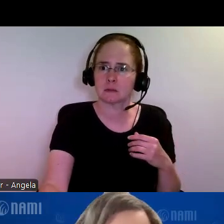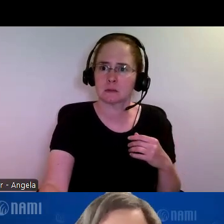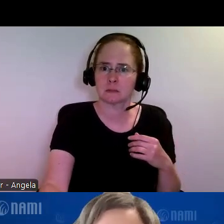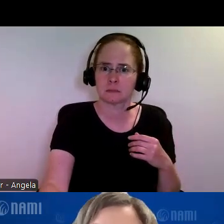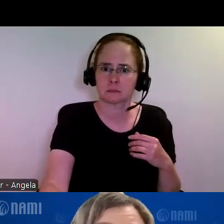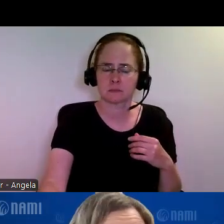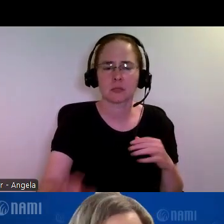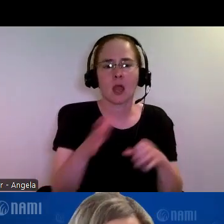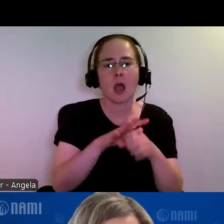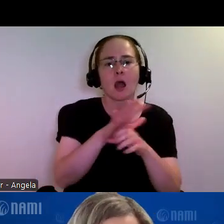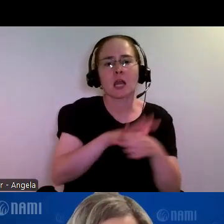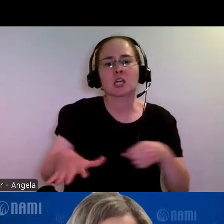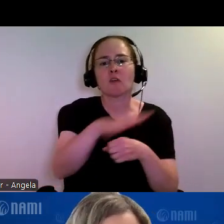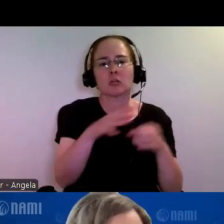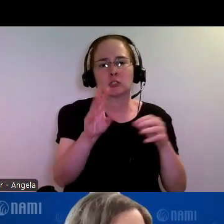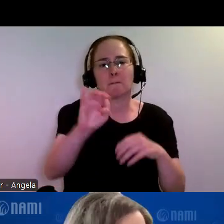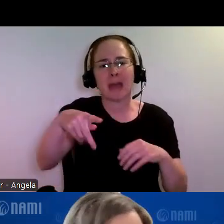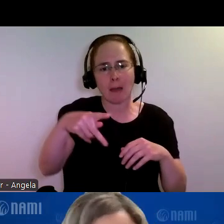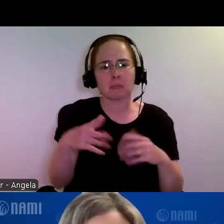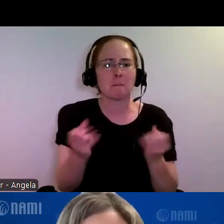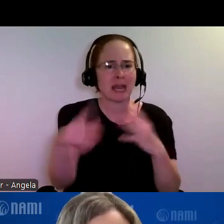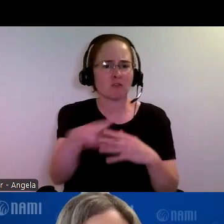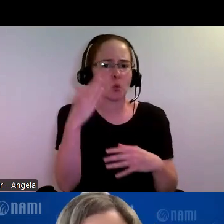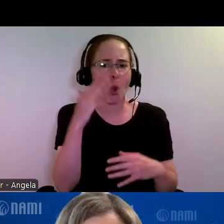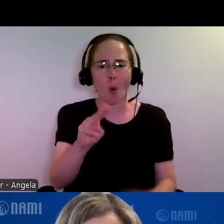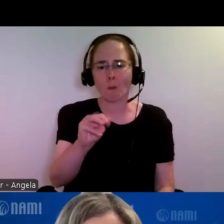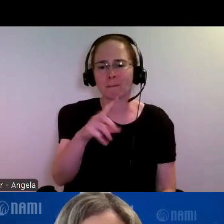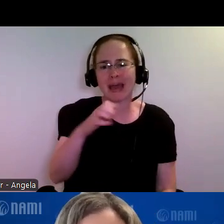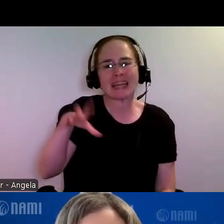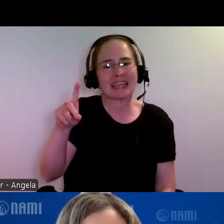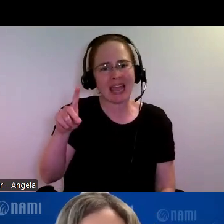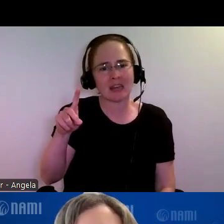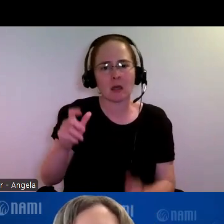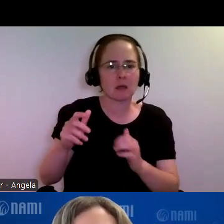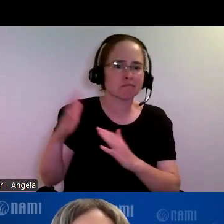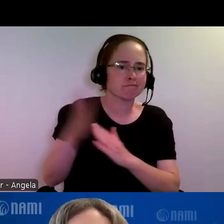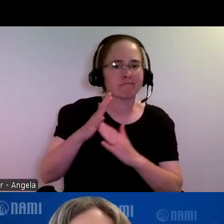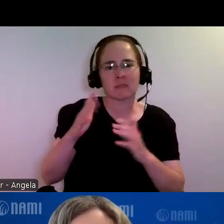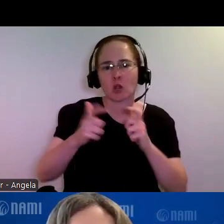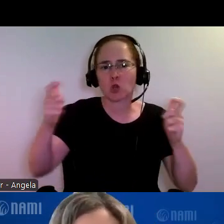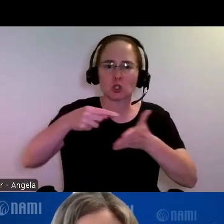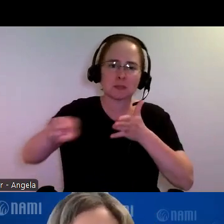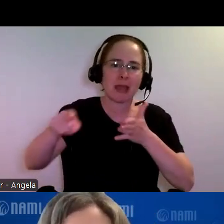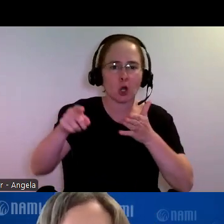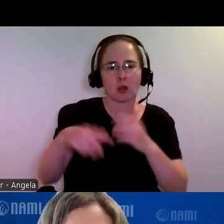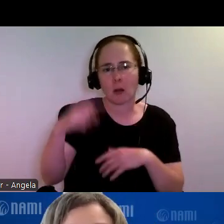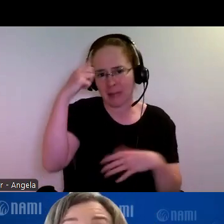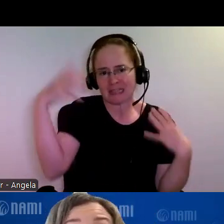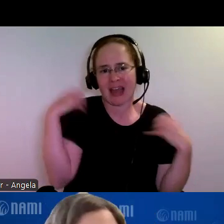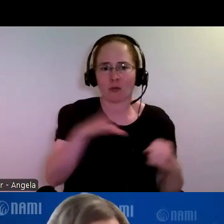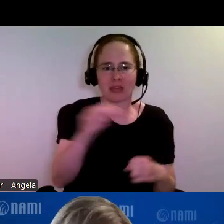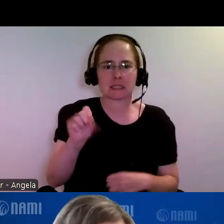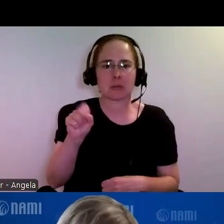here. As I'm sure many of you on the phone know, Medicaid is the single largest payer of mental health and substance use disorder